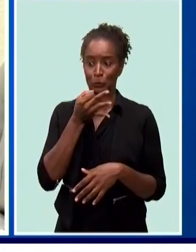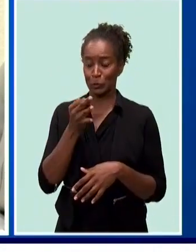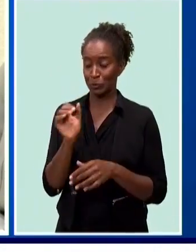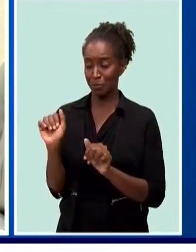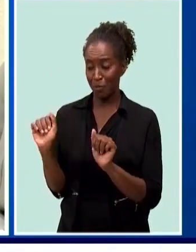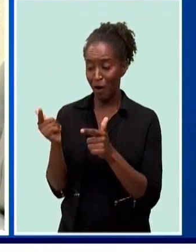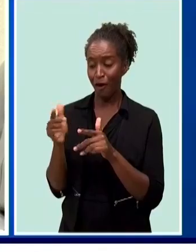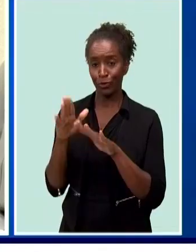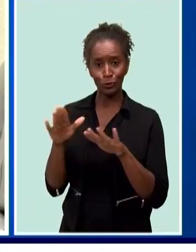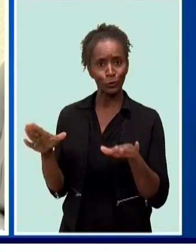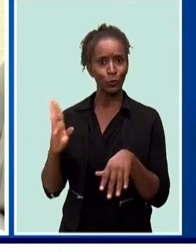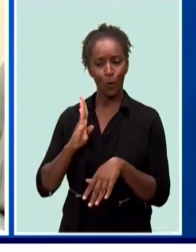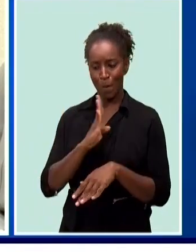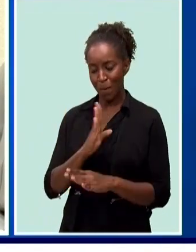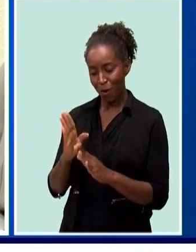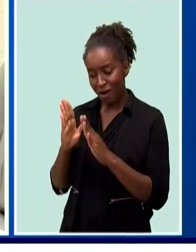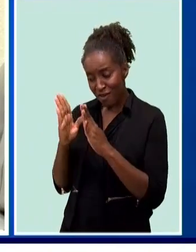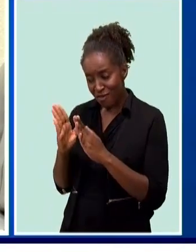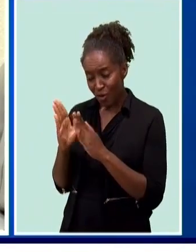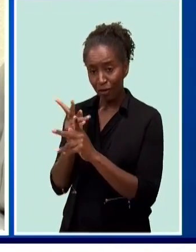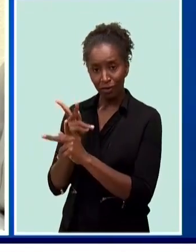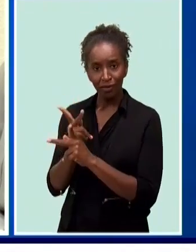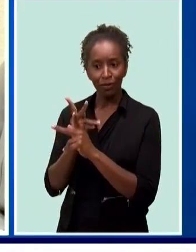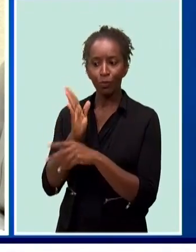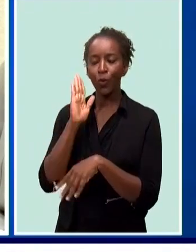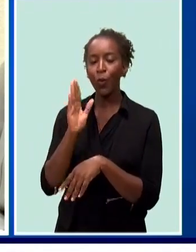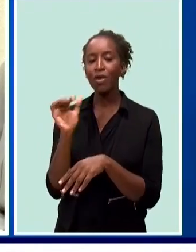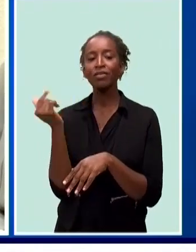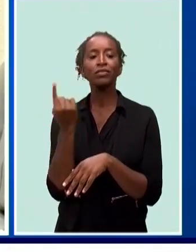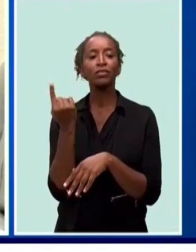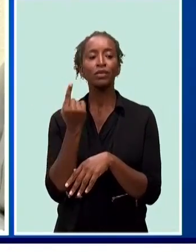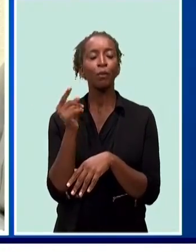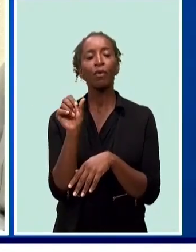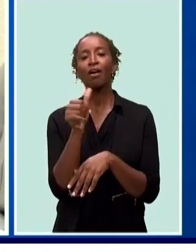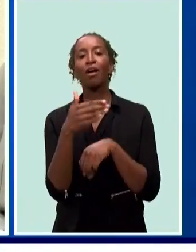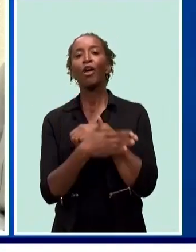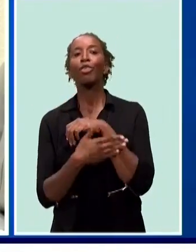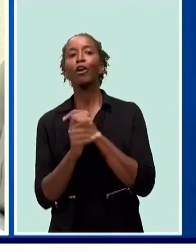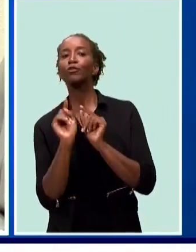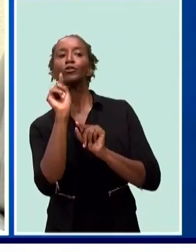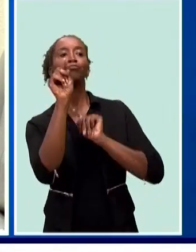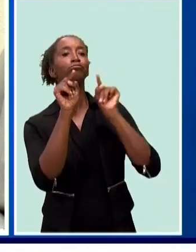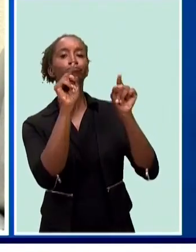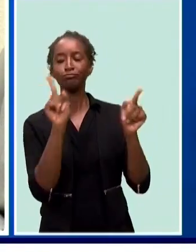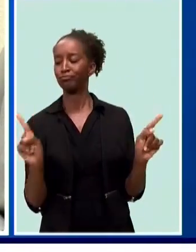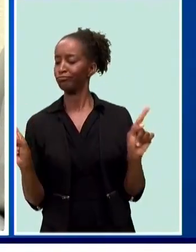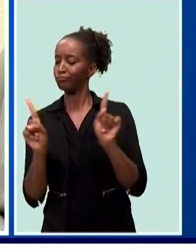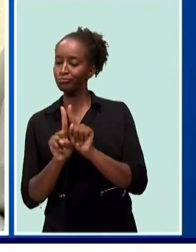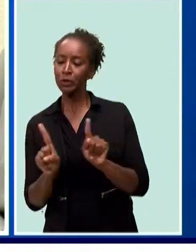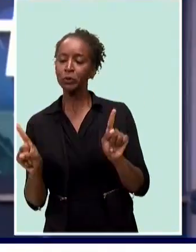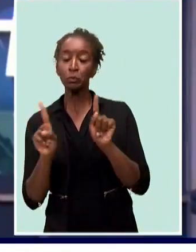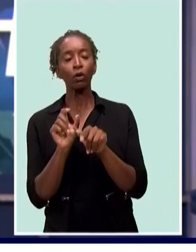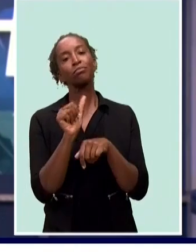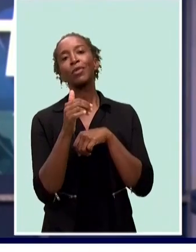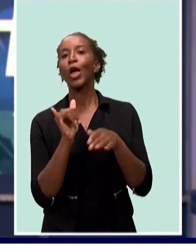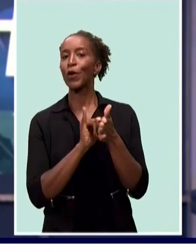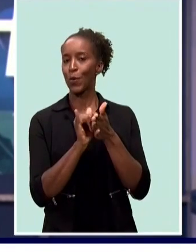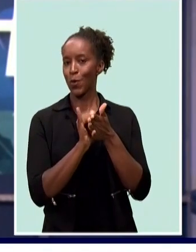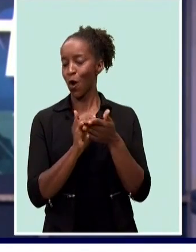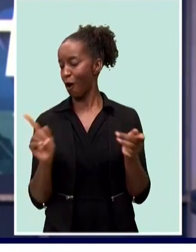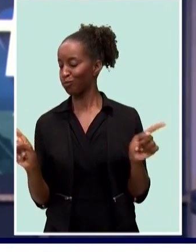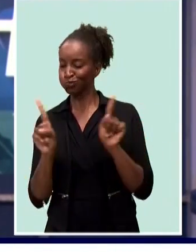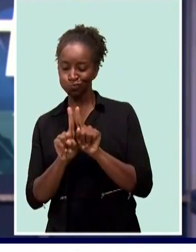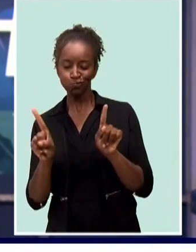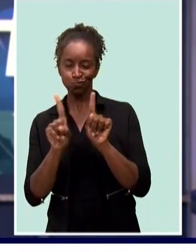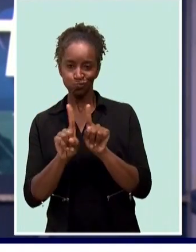Care Board will have a mentor, a sponsor from the diaspora in the New York area.